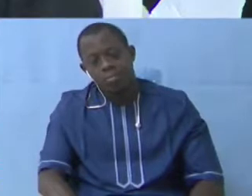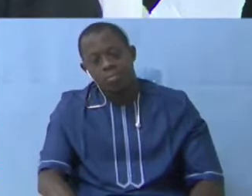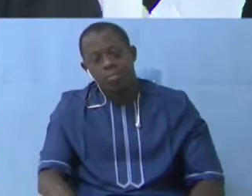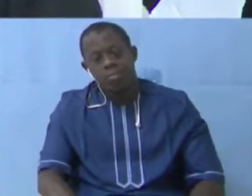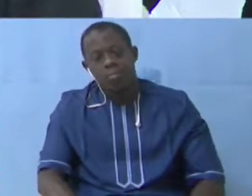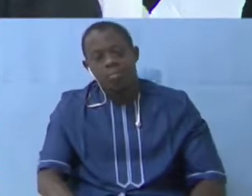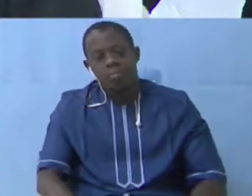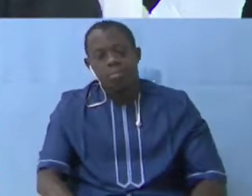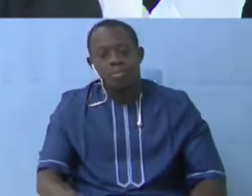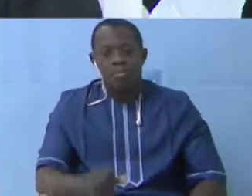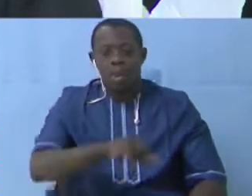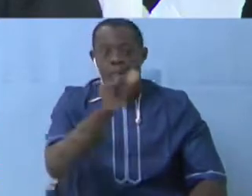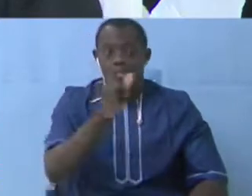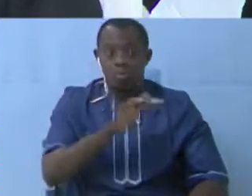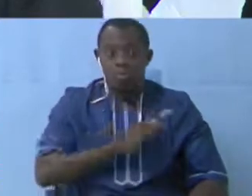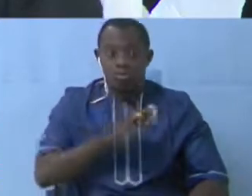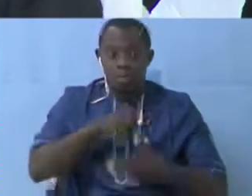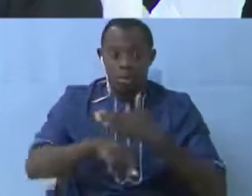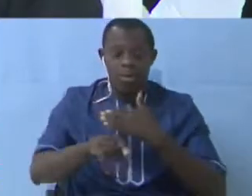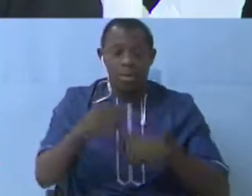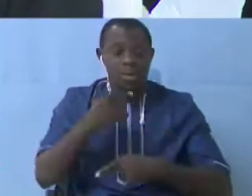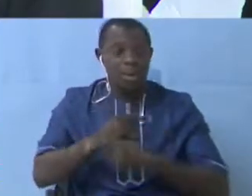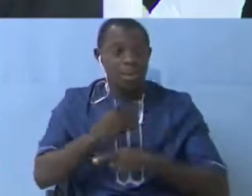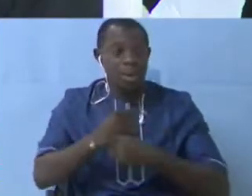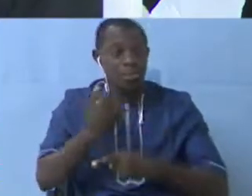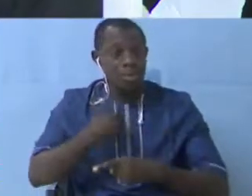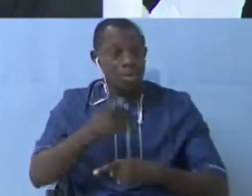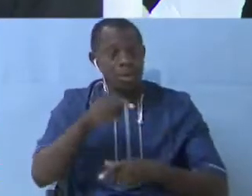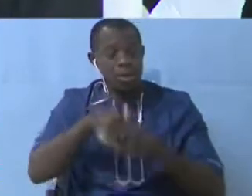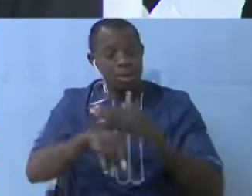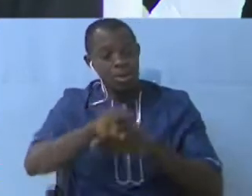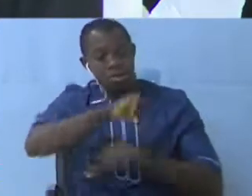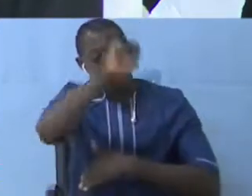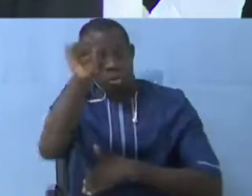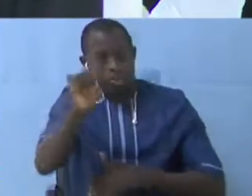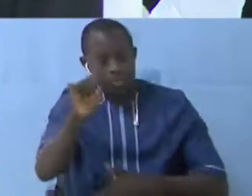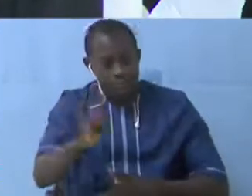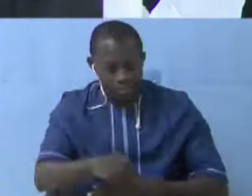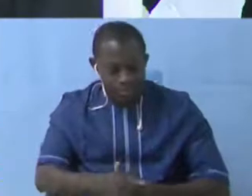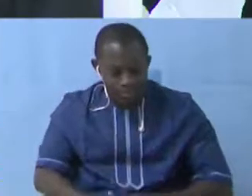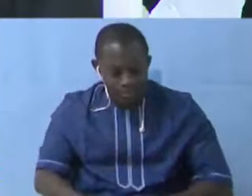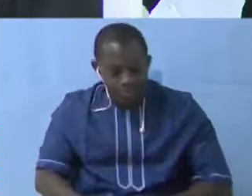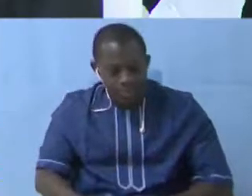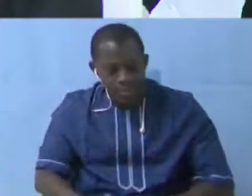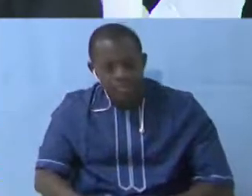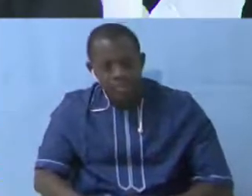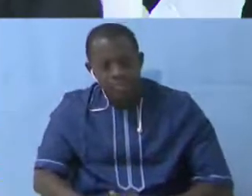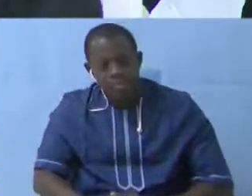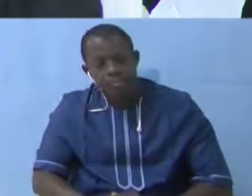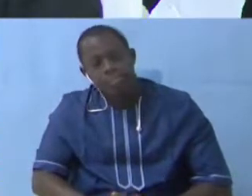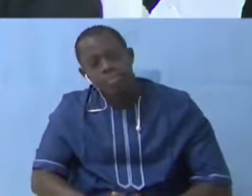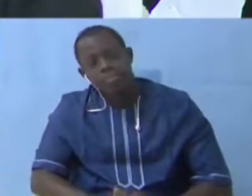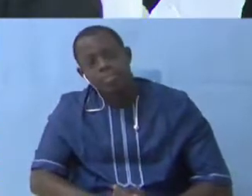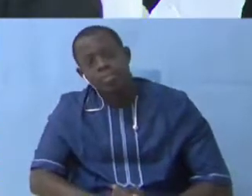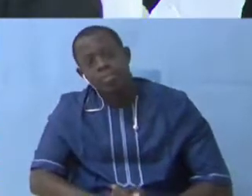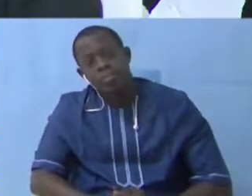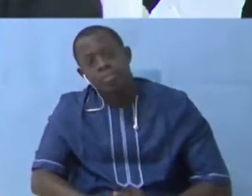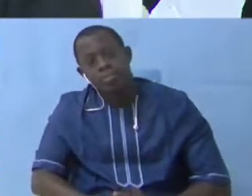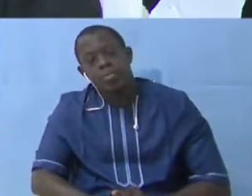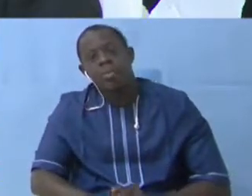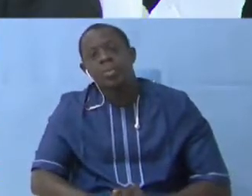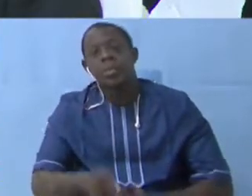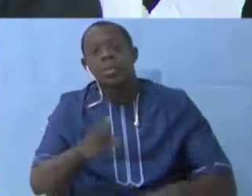As well as in the diaspora. ak it sax ñi nga xam ne ñooy doomi réew yi nekk bitim réew. In their greatest hour of